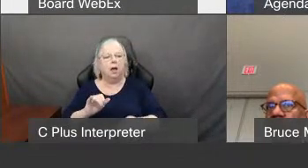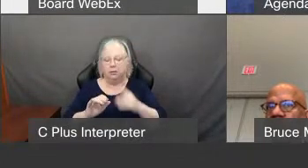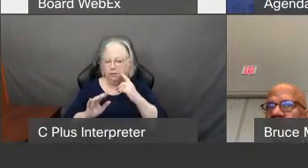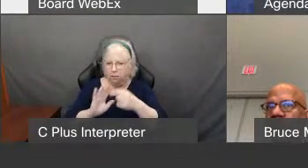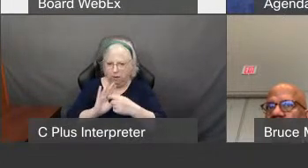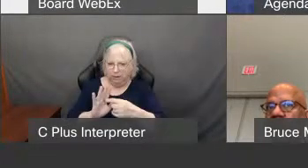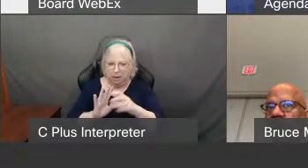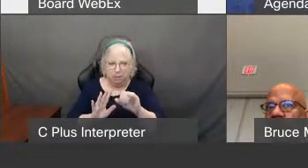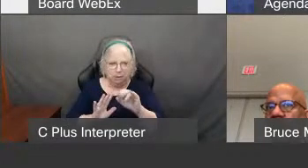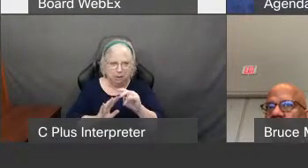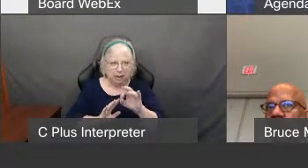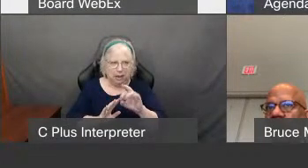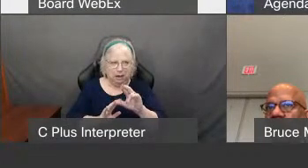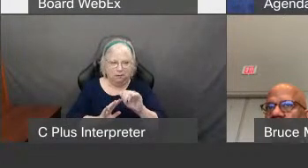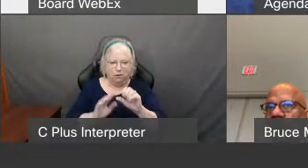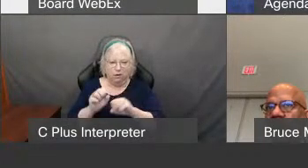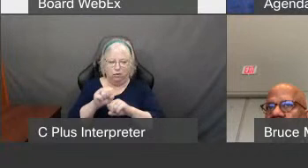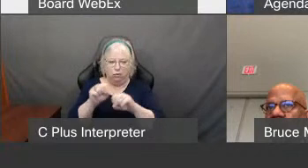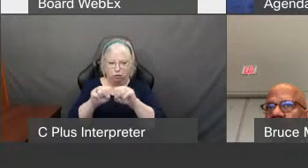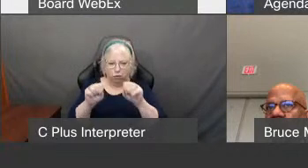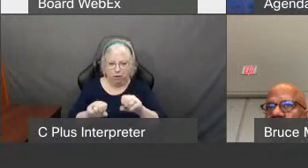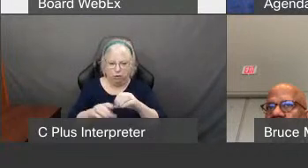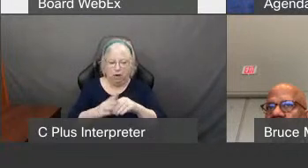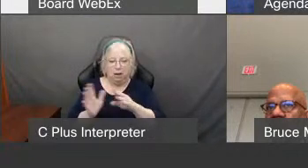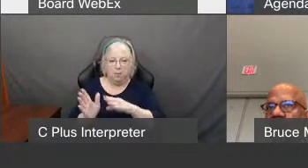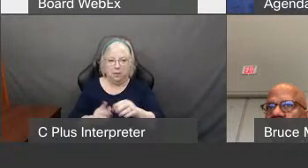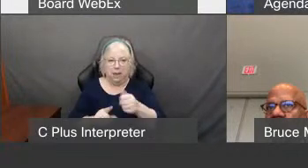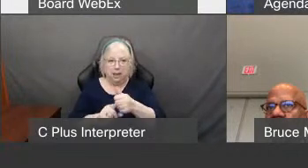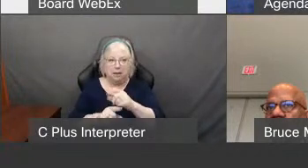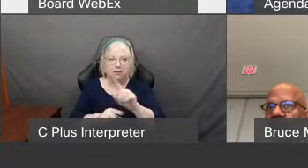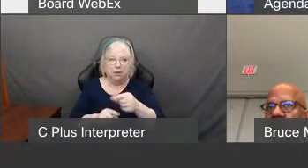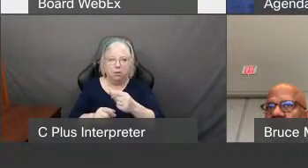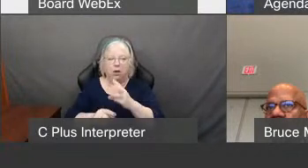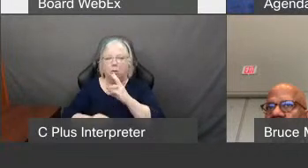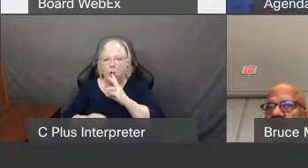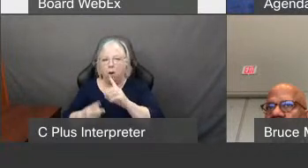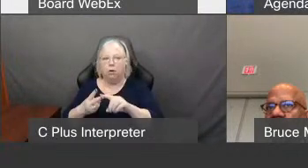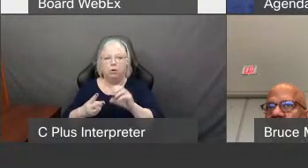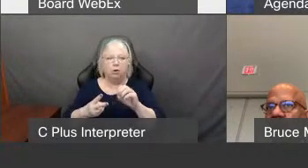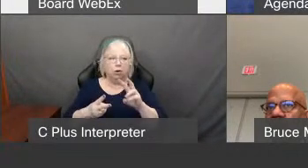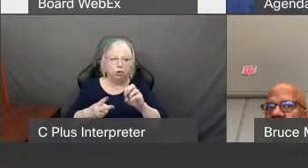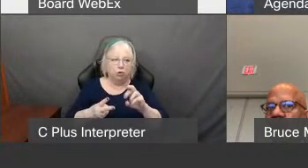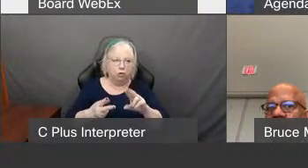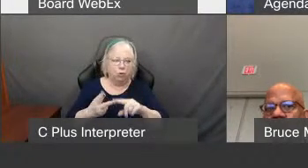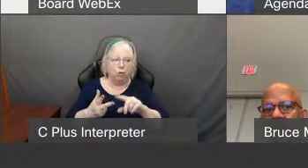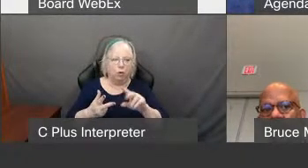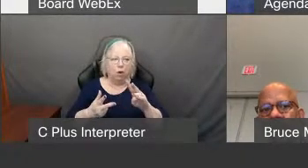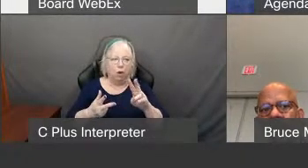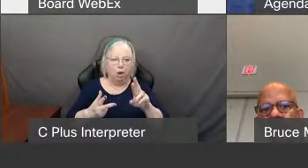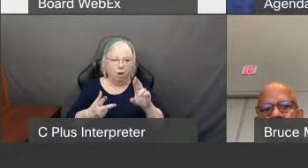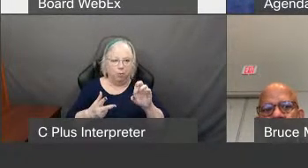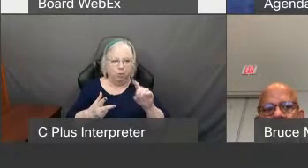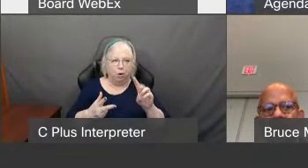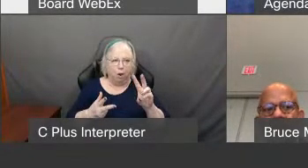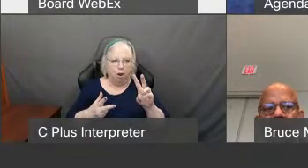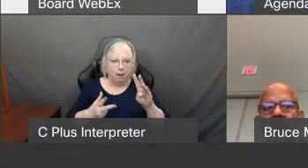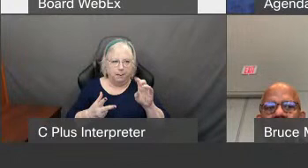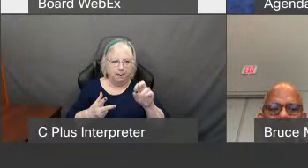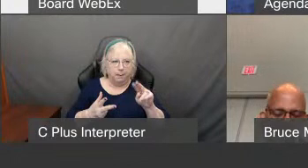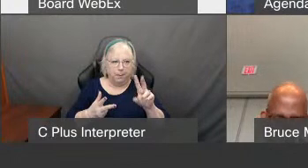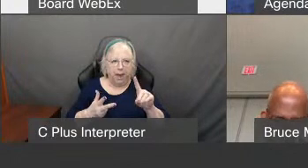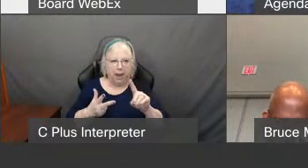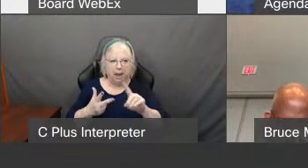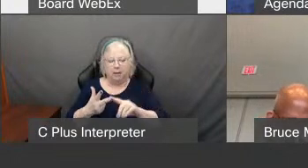the plan itself, it's only water, sewer, broadband, no roads. But the